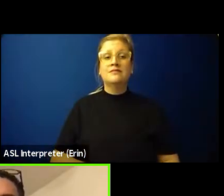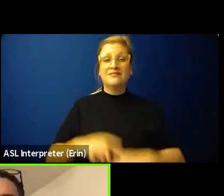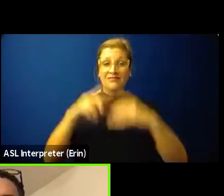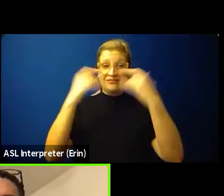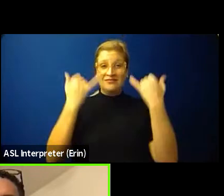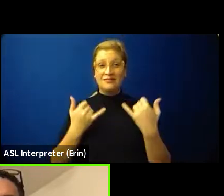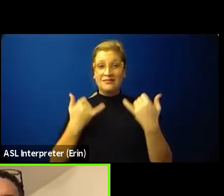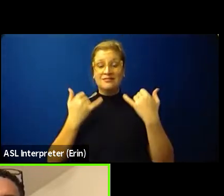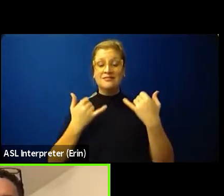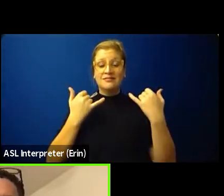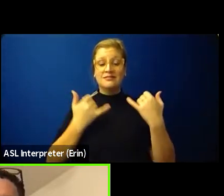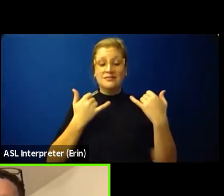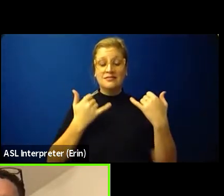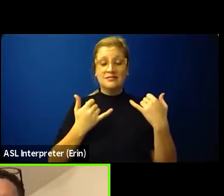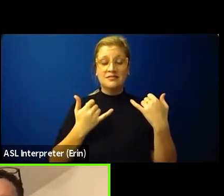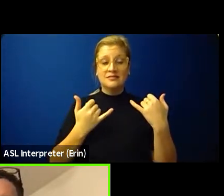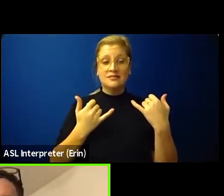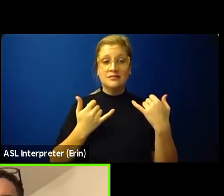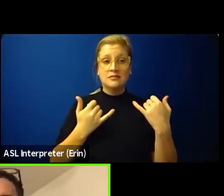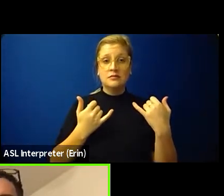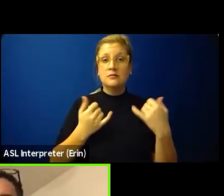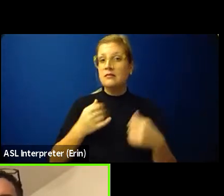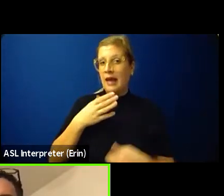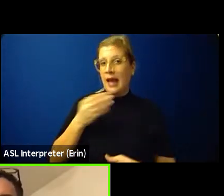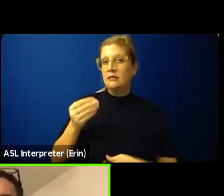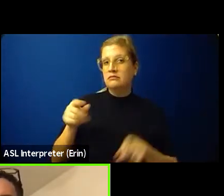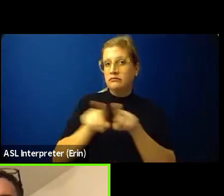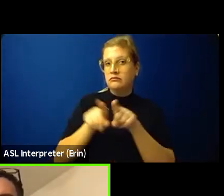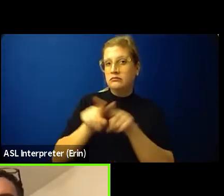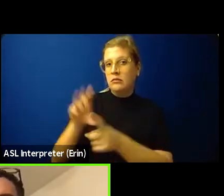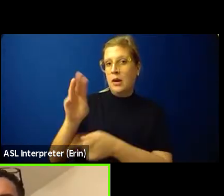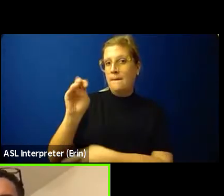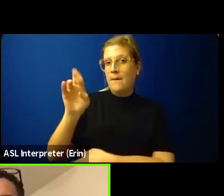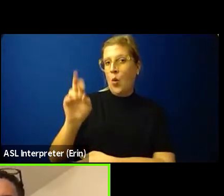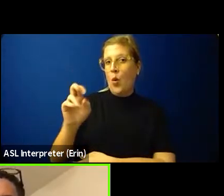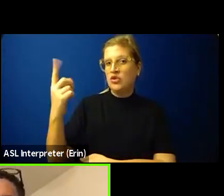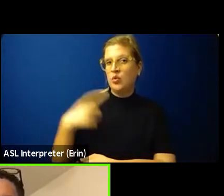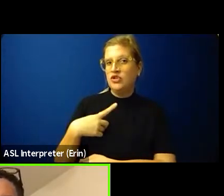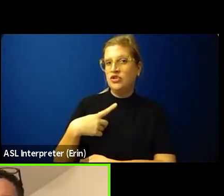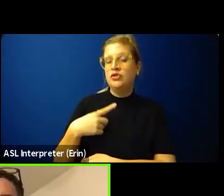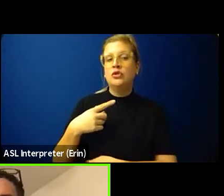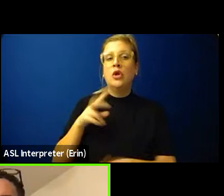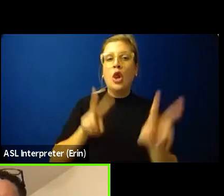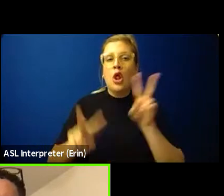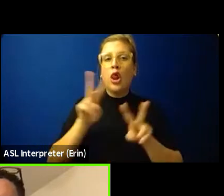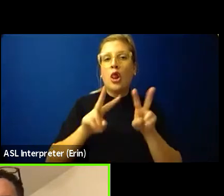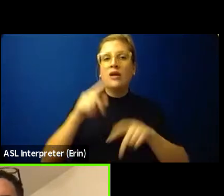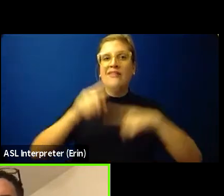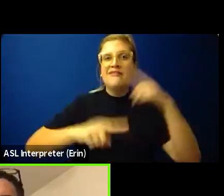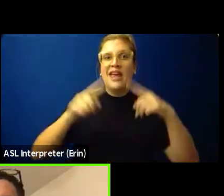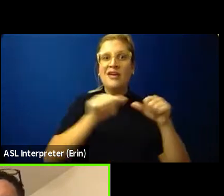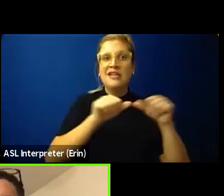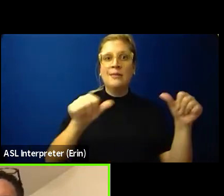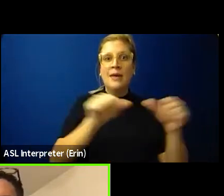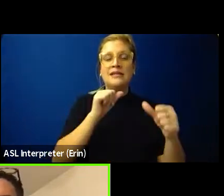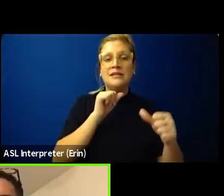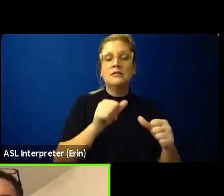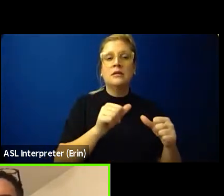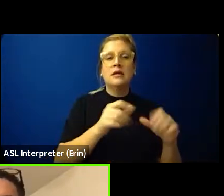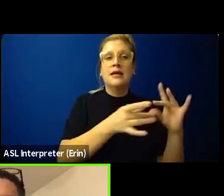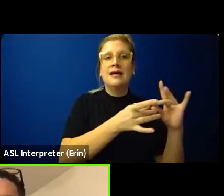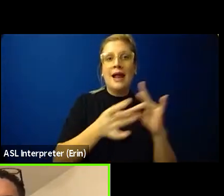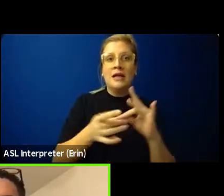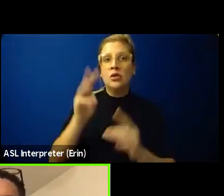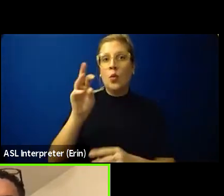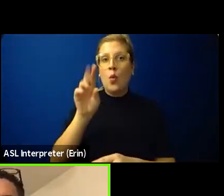actually, and it goes to Commissioner Moore's question earlier around, looking at various spaces that are connected in Ward 7 and